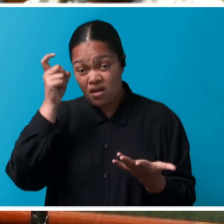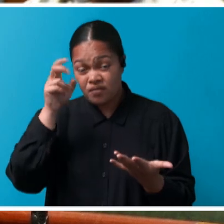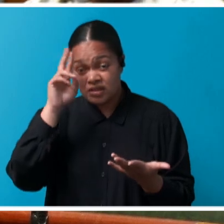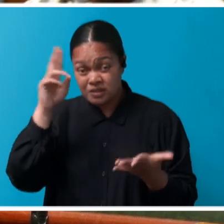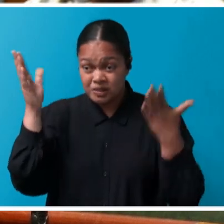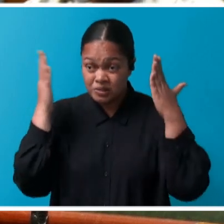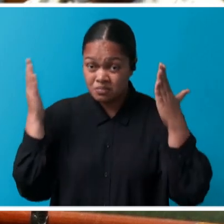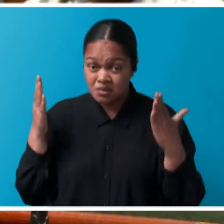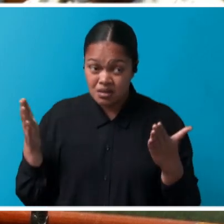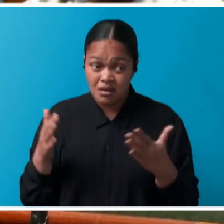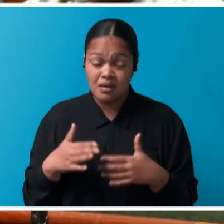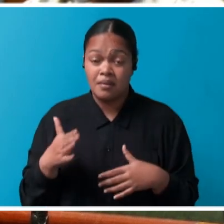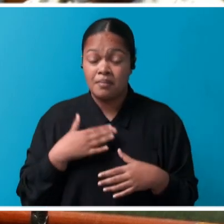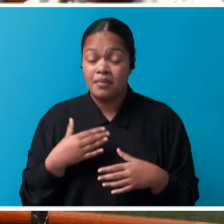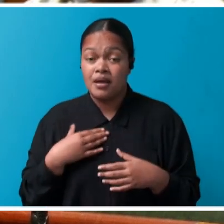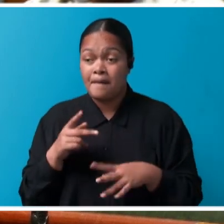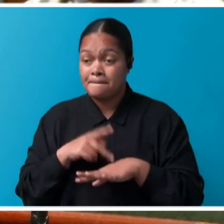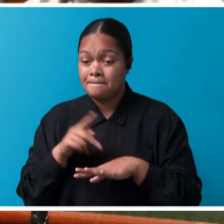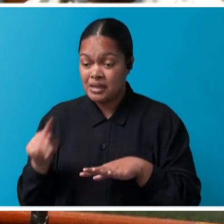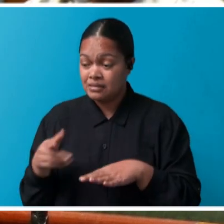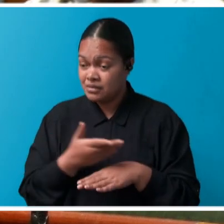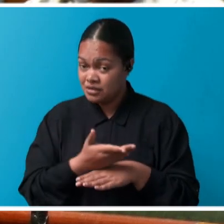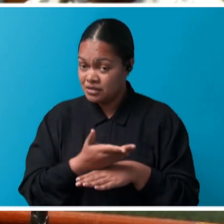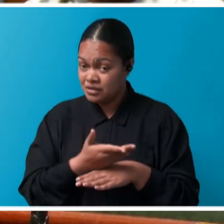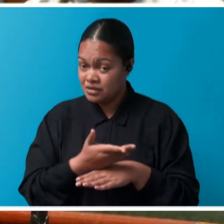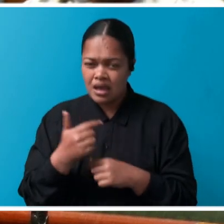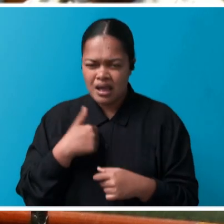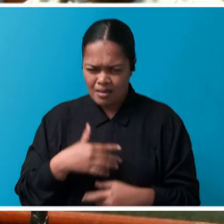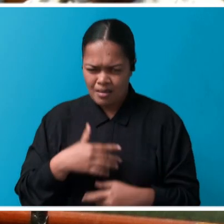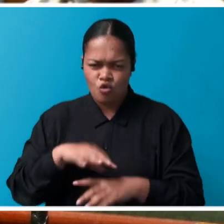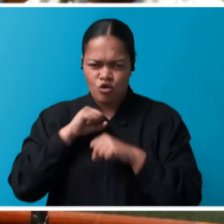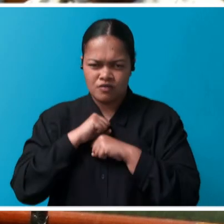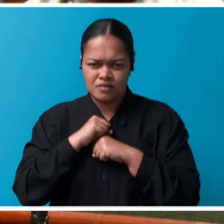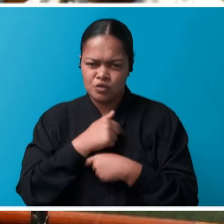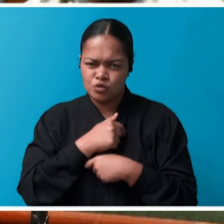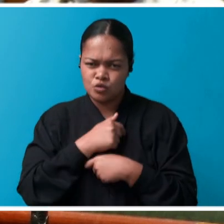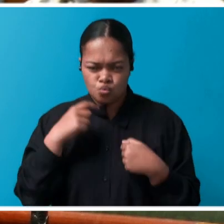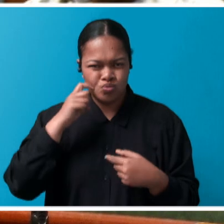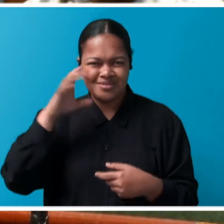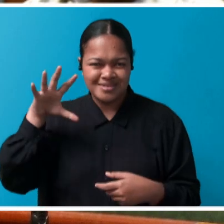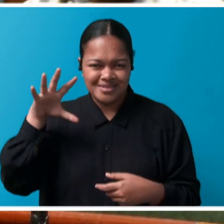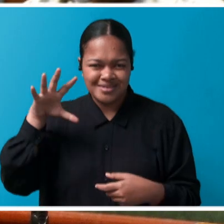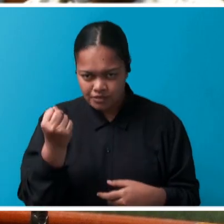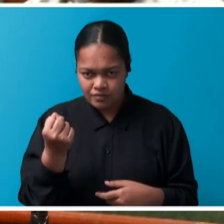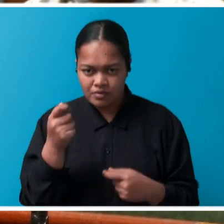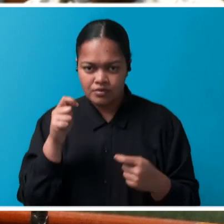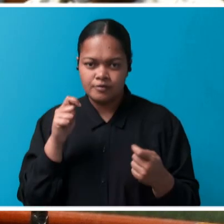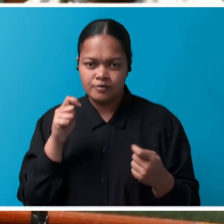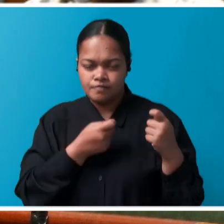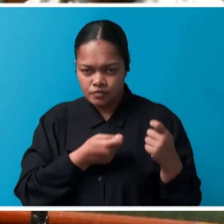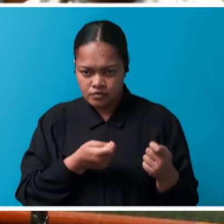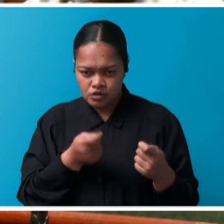Speaker, sir, and my fellow parliamentarians, I am confident we will successfully transverse this